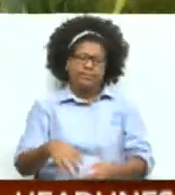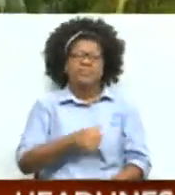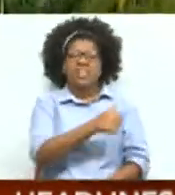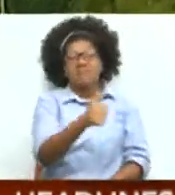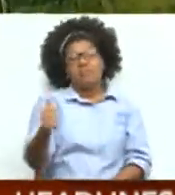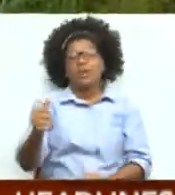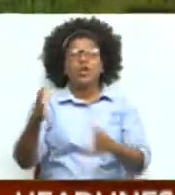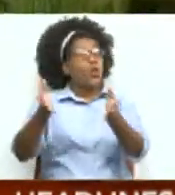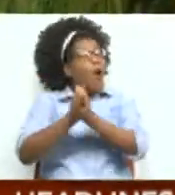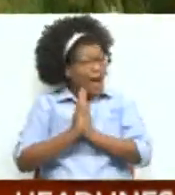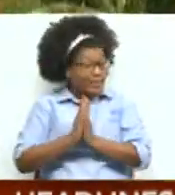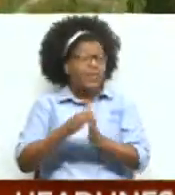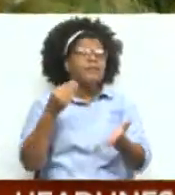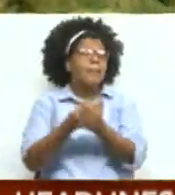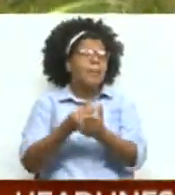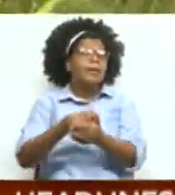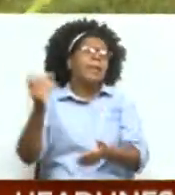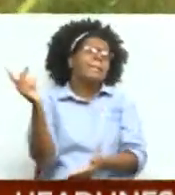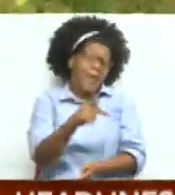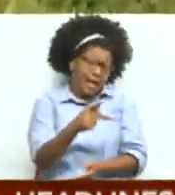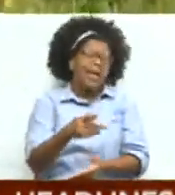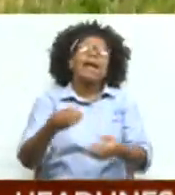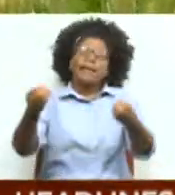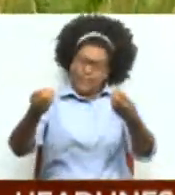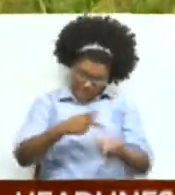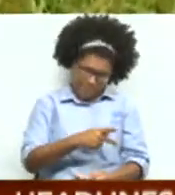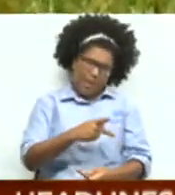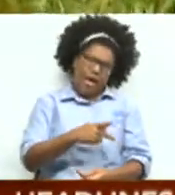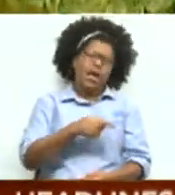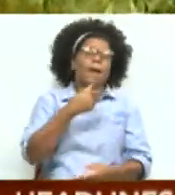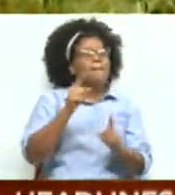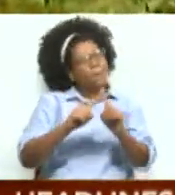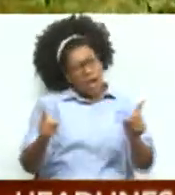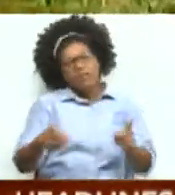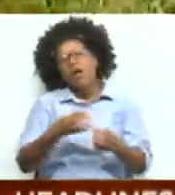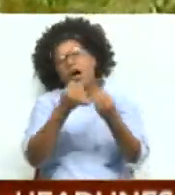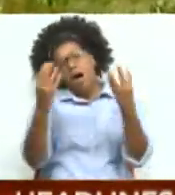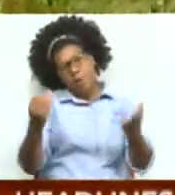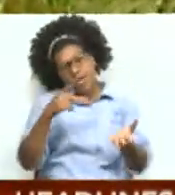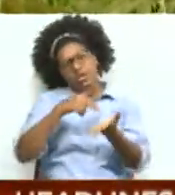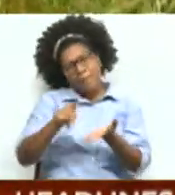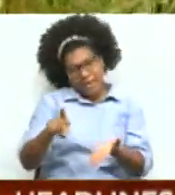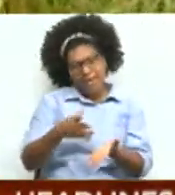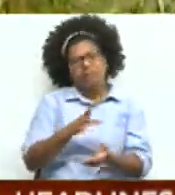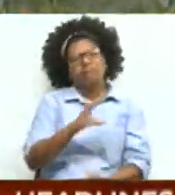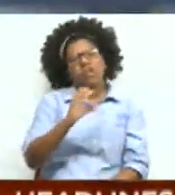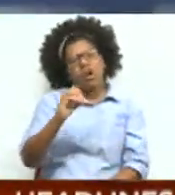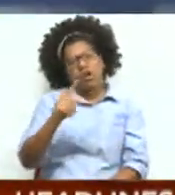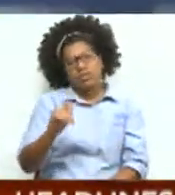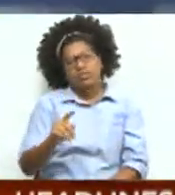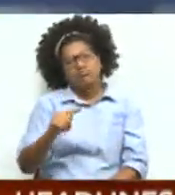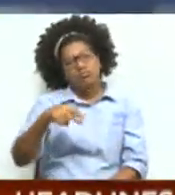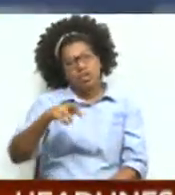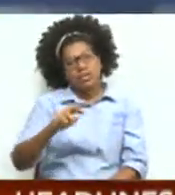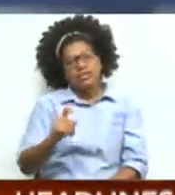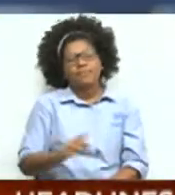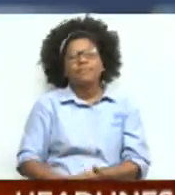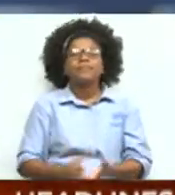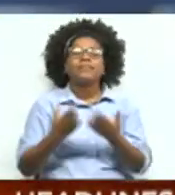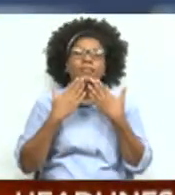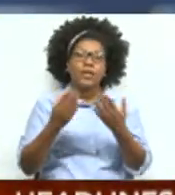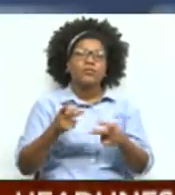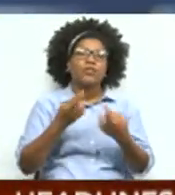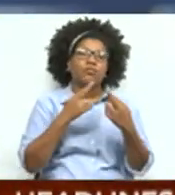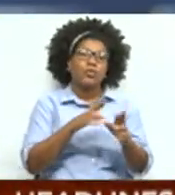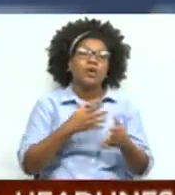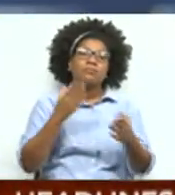at cost price. Joshua Simungal, CNC3 News. Thank you, Joshua, for that report. It's time now for a